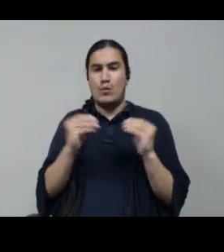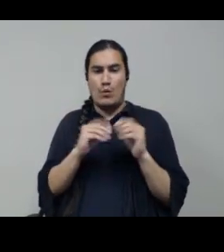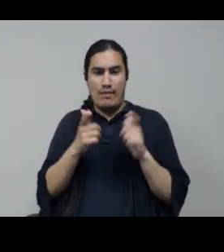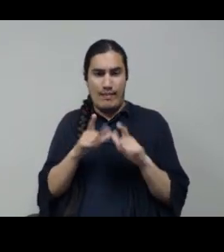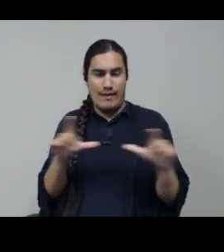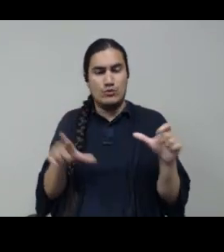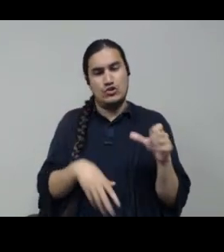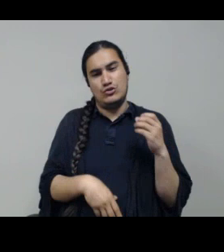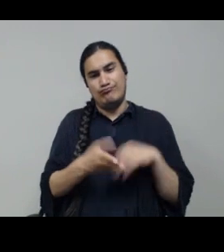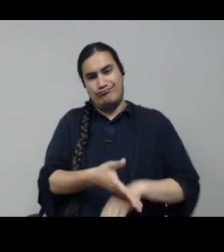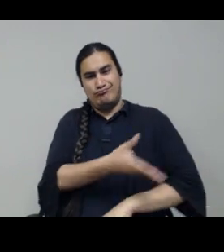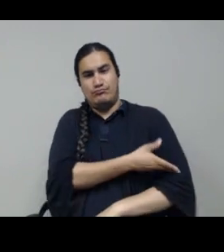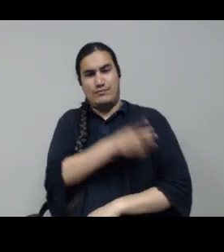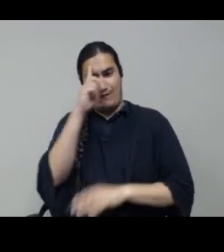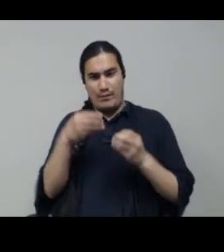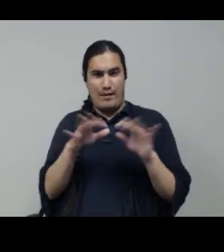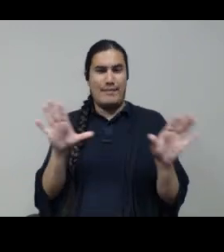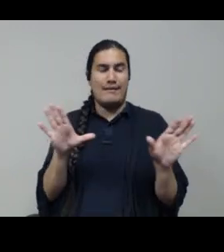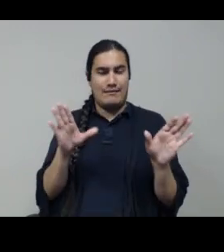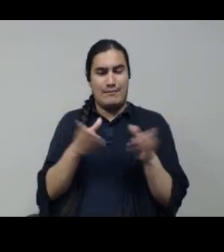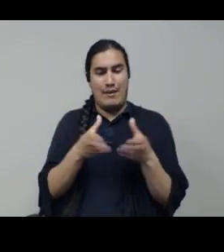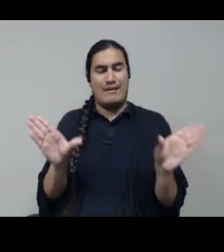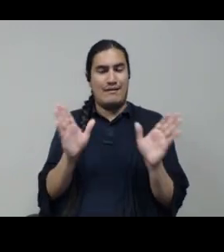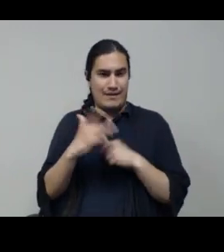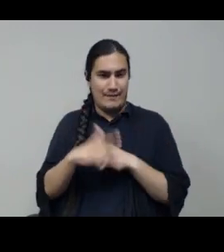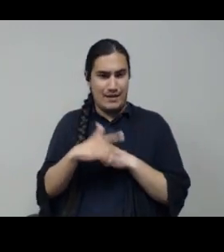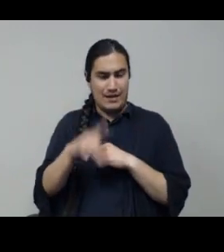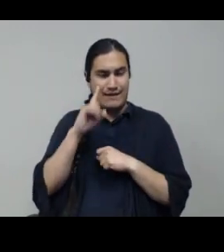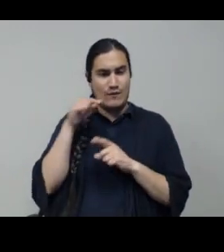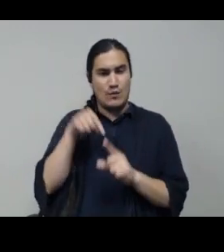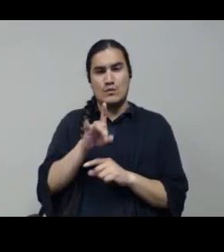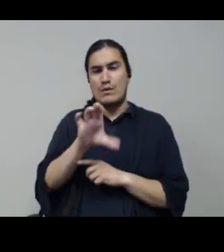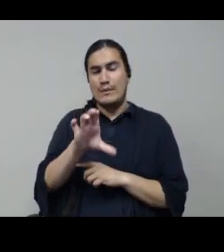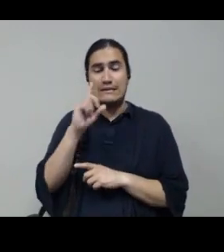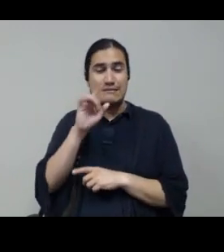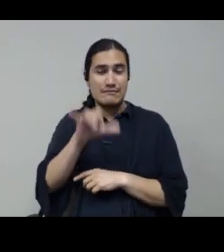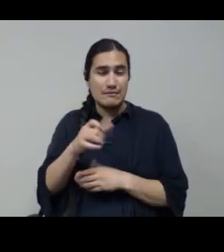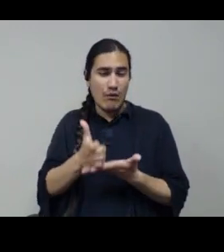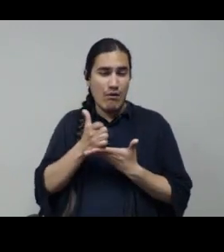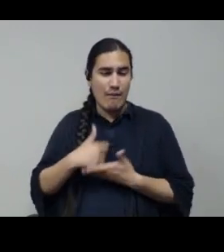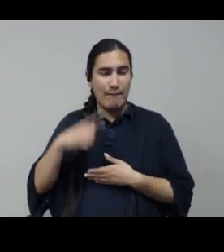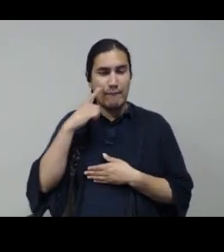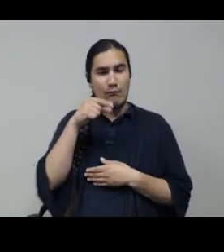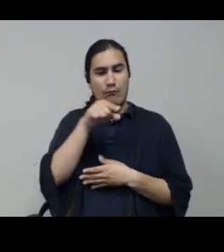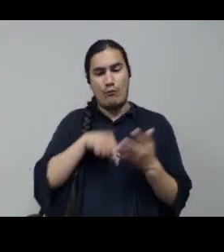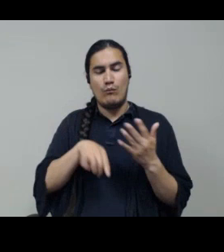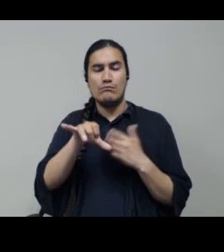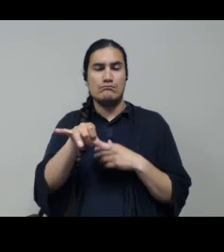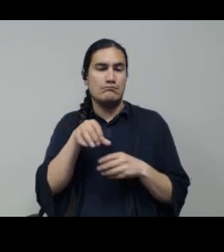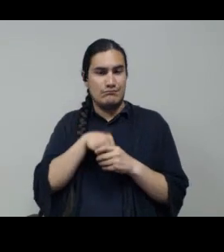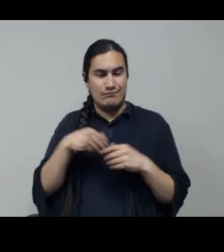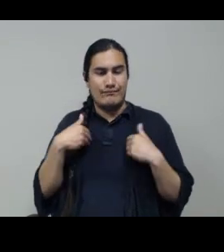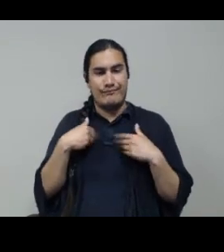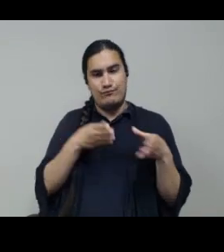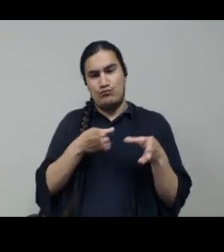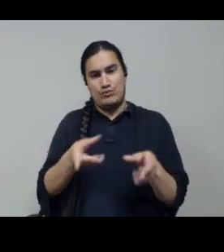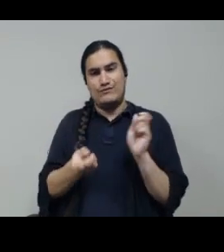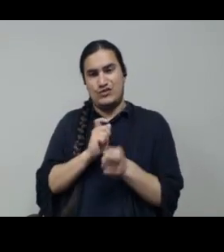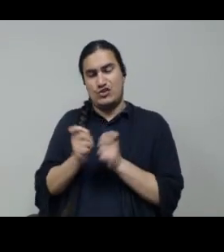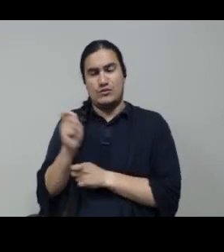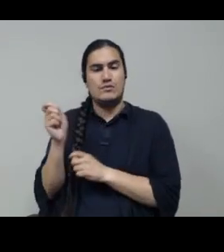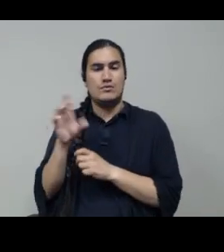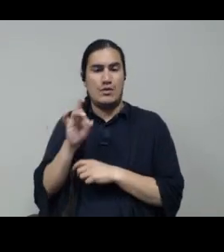the public availability of project initiation documents, which is helpful because those contain the complete streets decision documents, which was